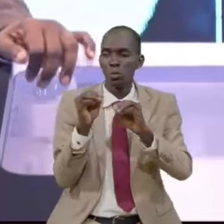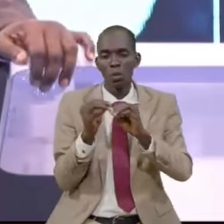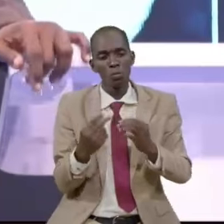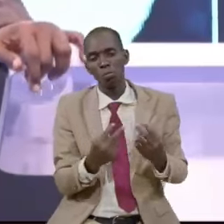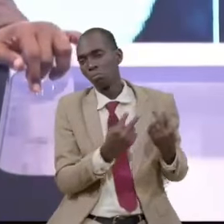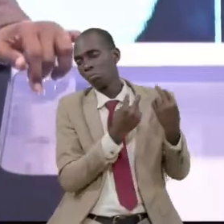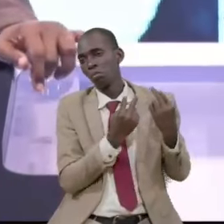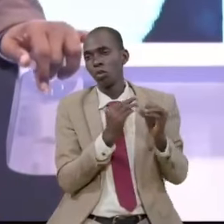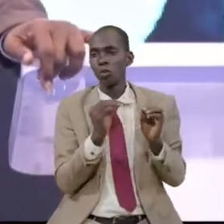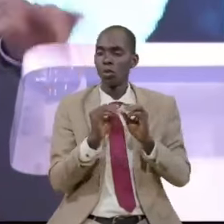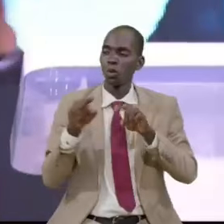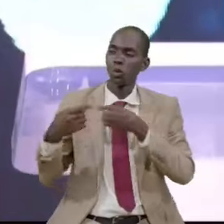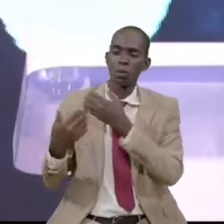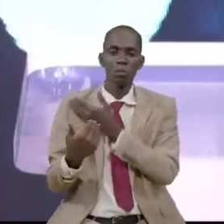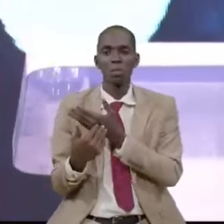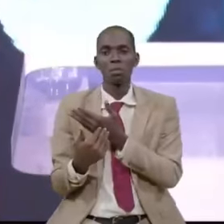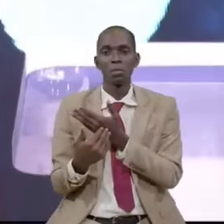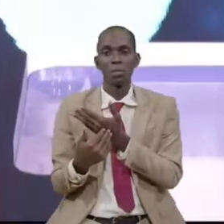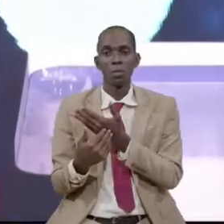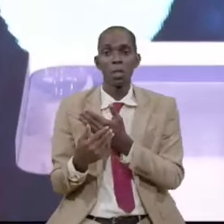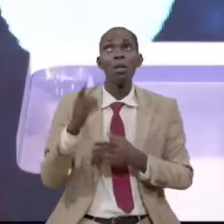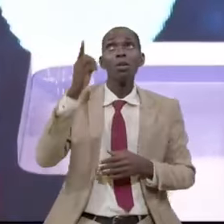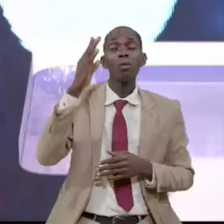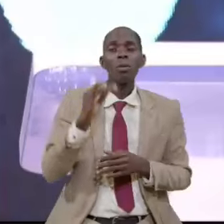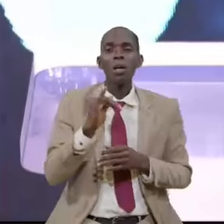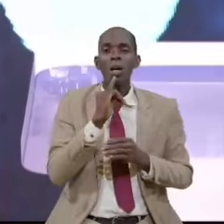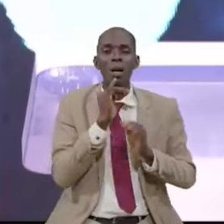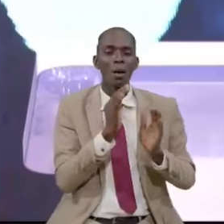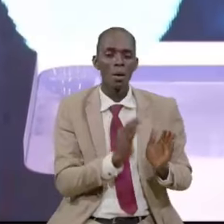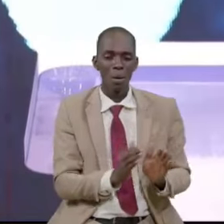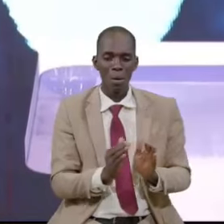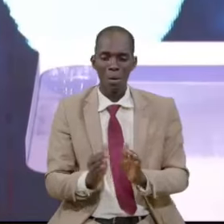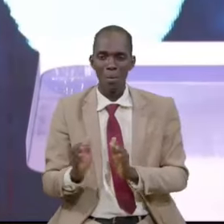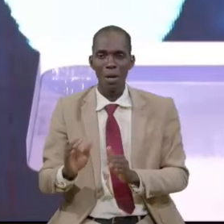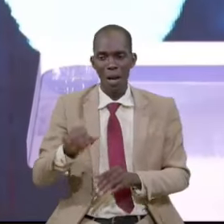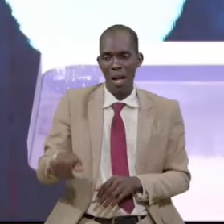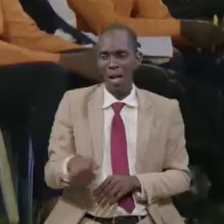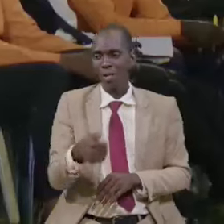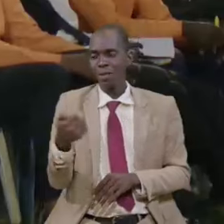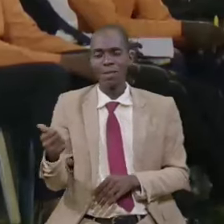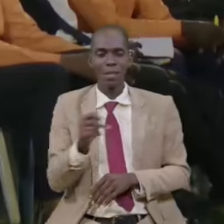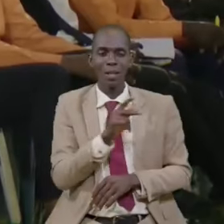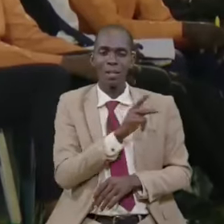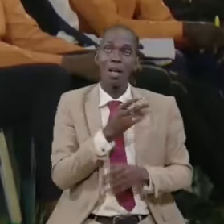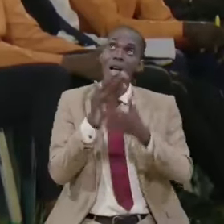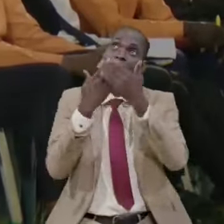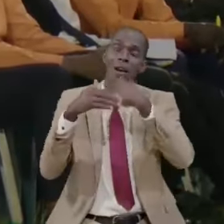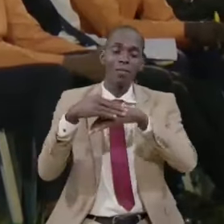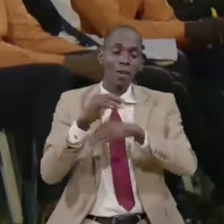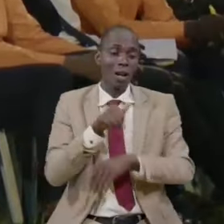turning back. God is preparing another kingdom. And you will be